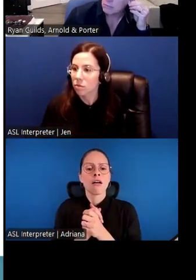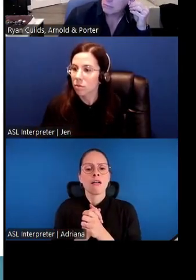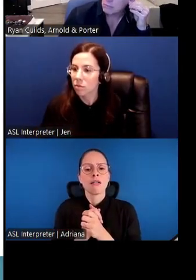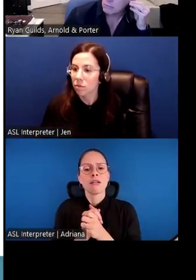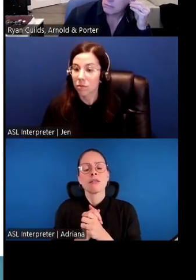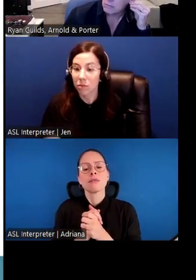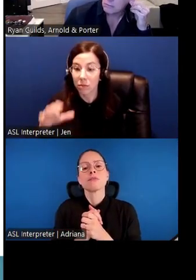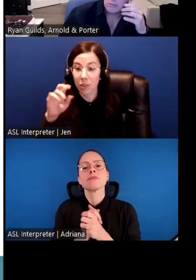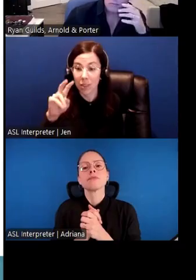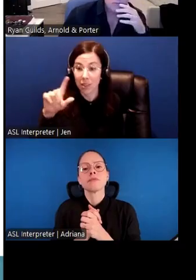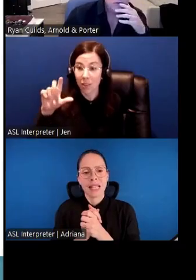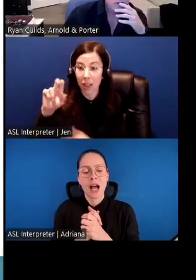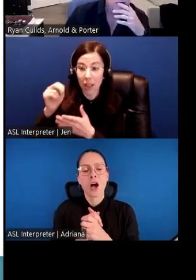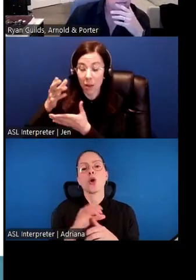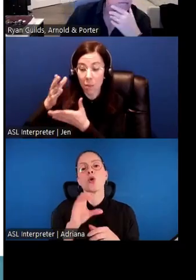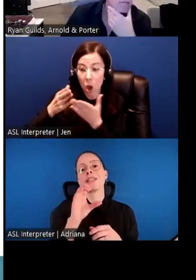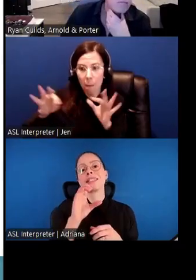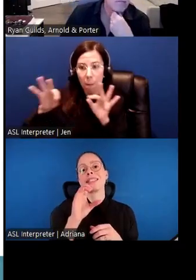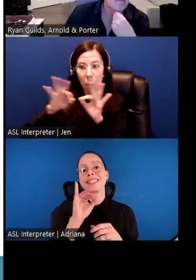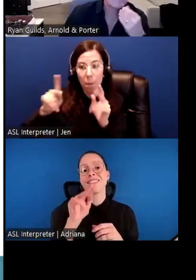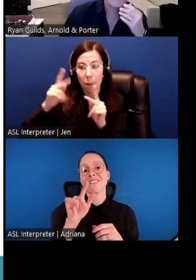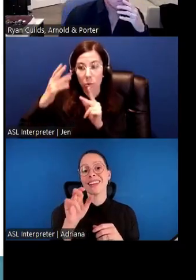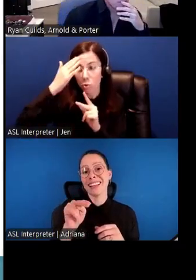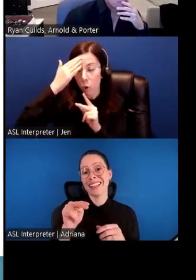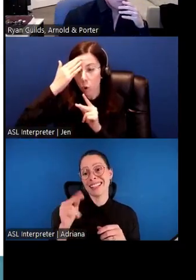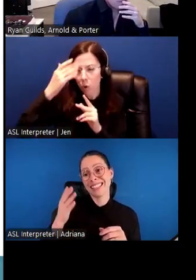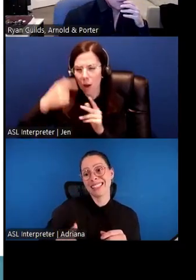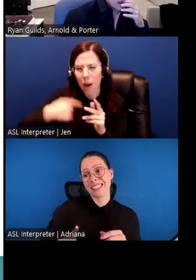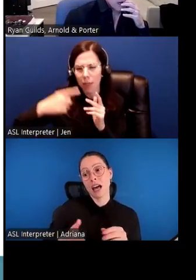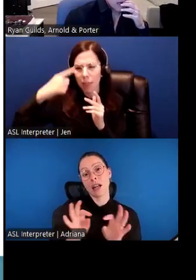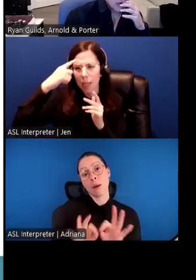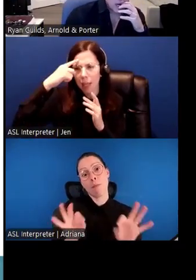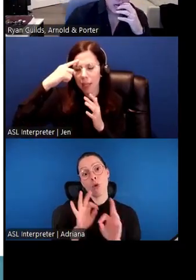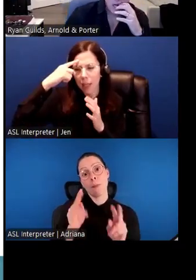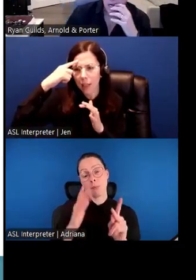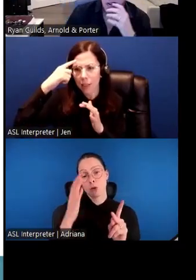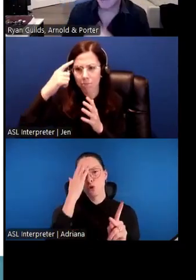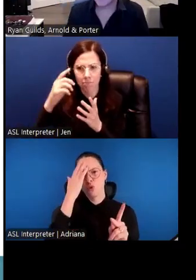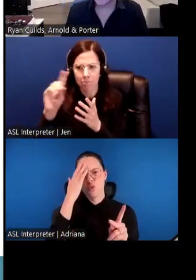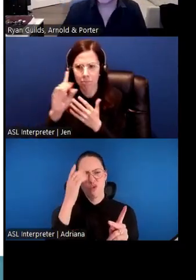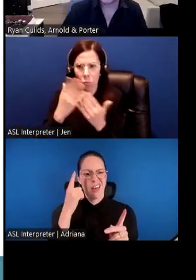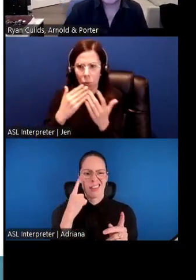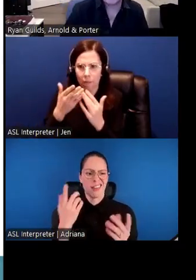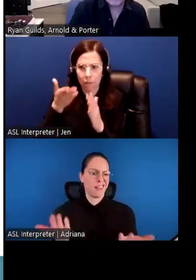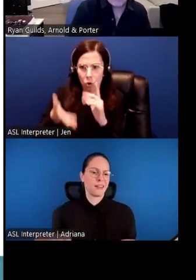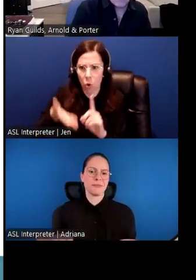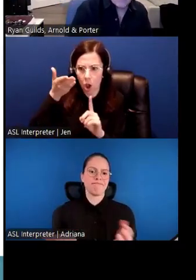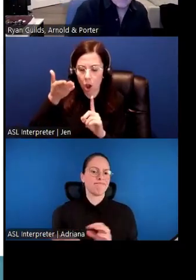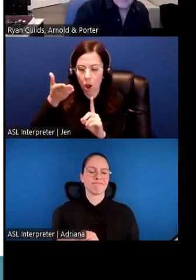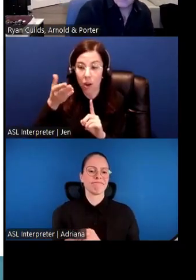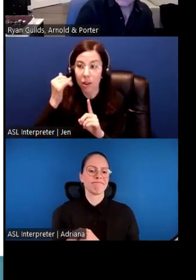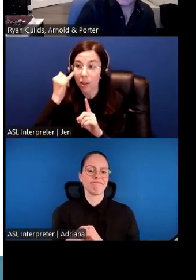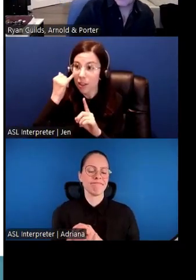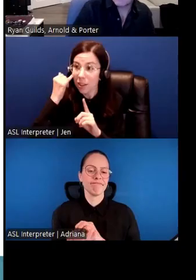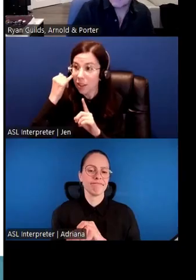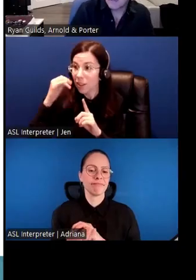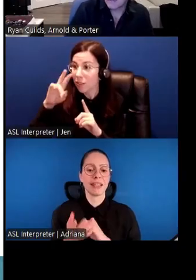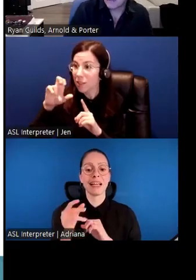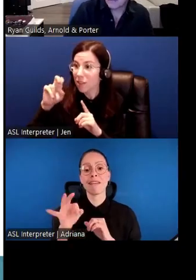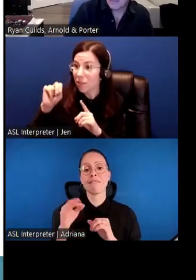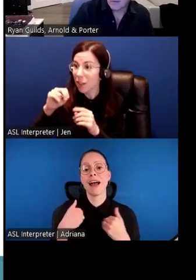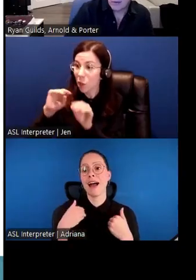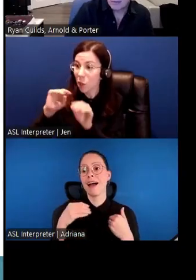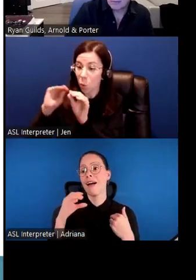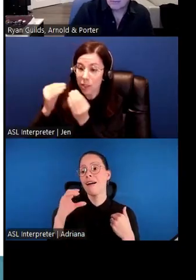civilian side, key actors to know, I think, are wherever you're at, who, if there's a civilian organization, a